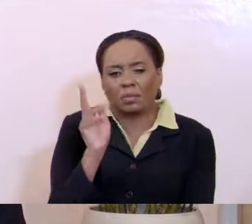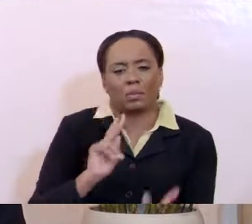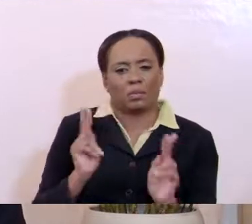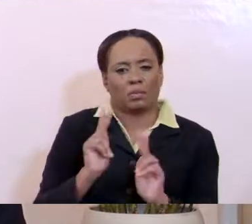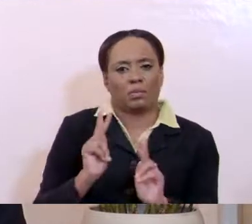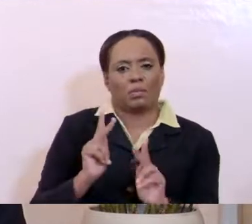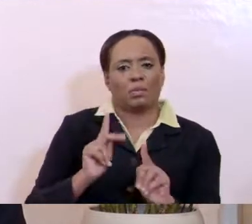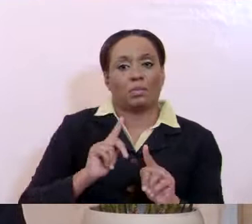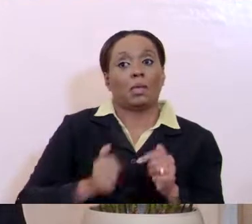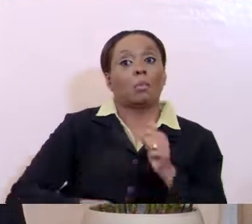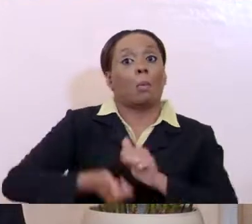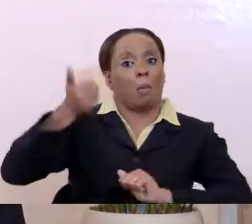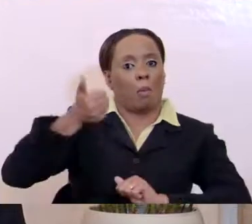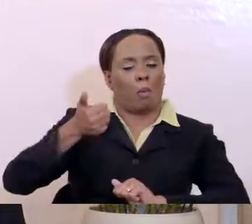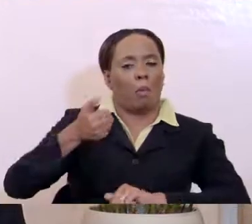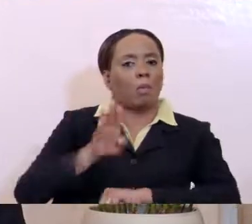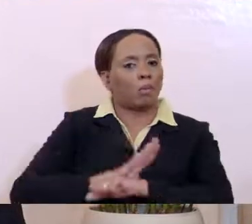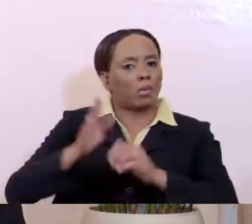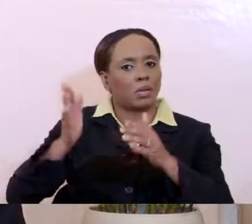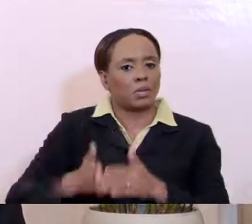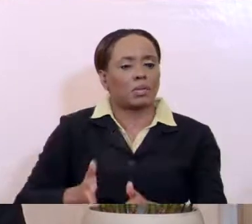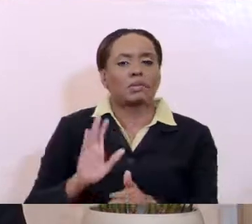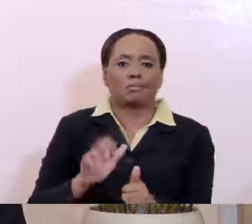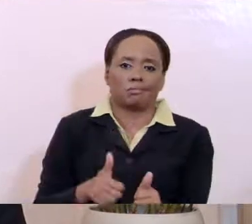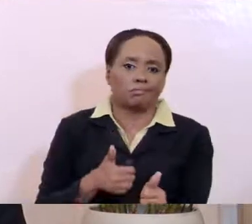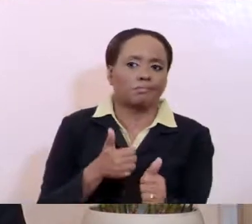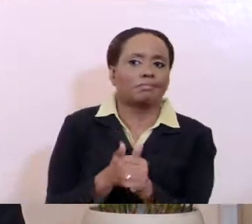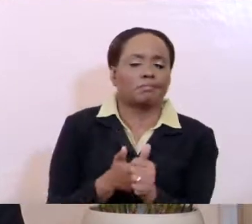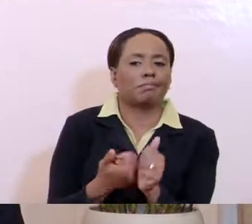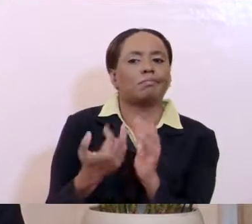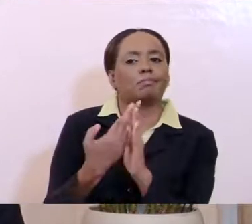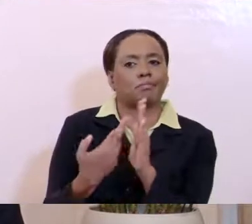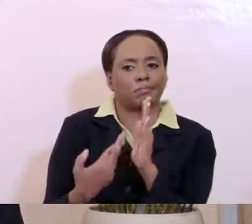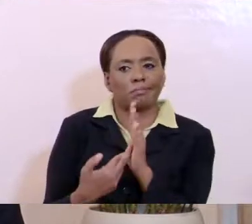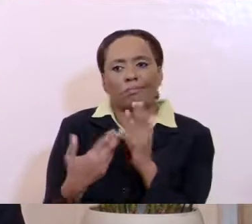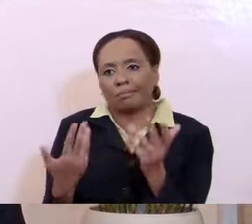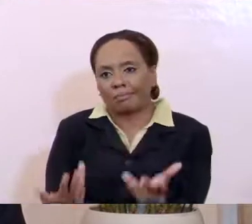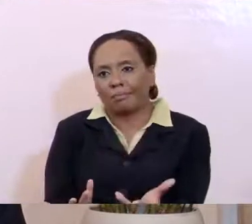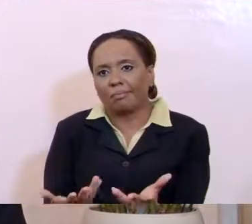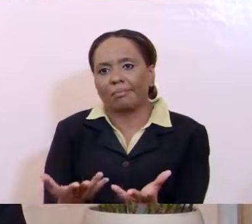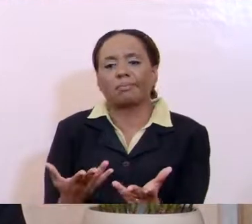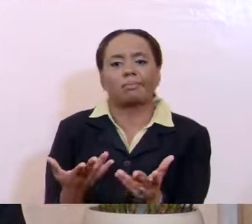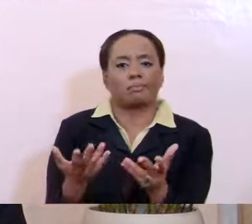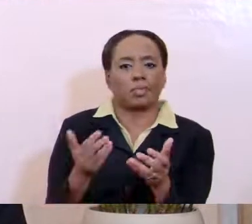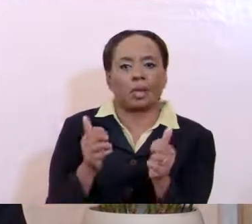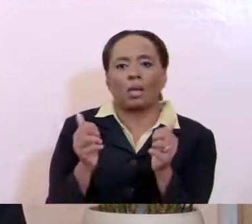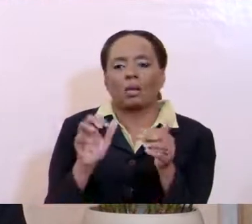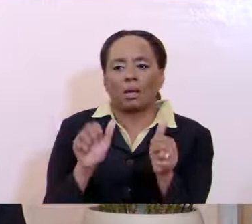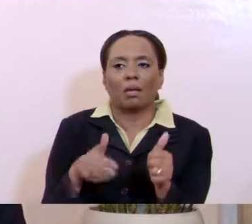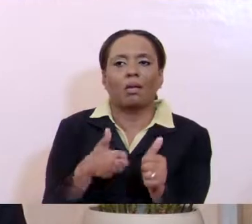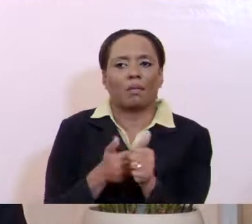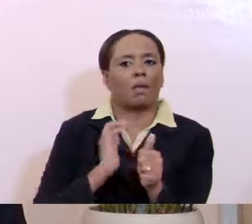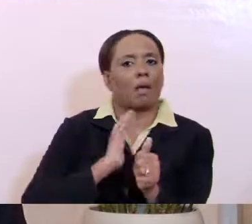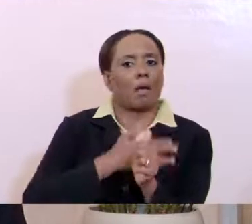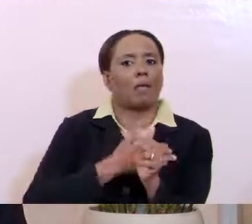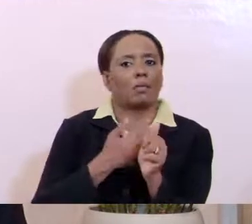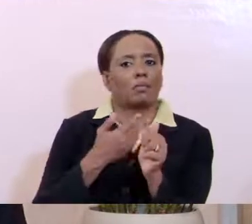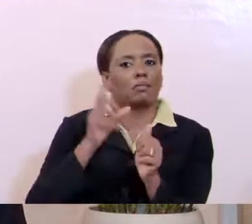So I'm satisfied that they have operated largely in compliance with the directives.